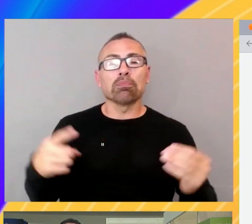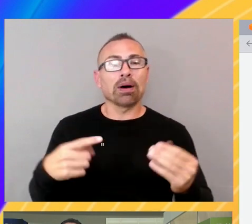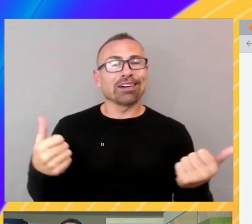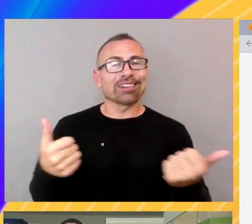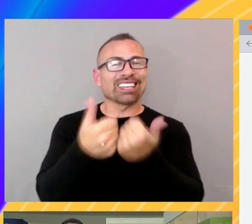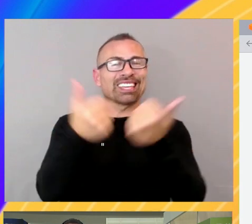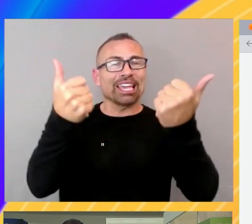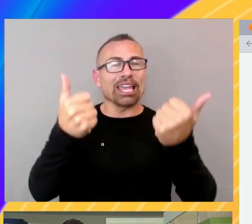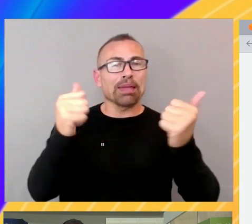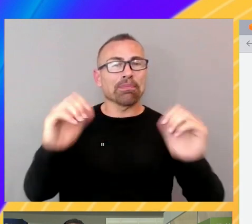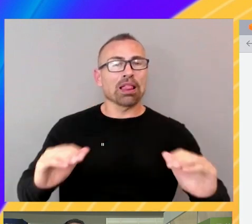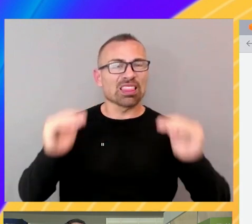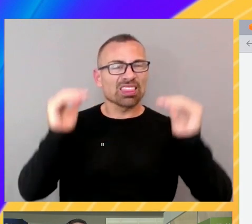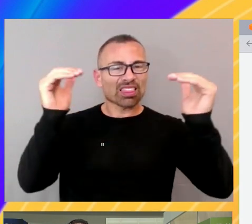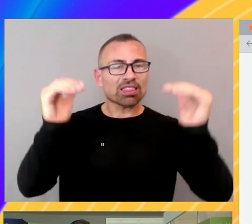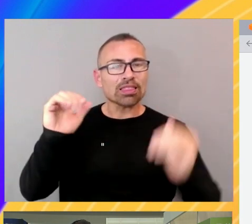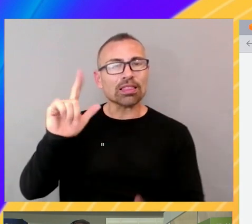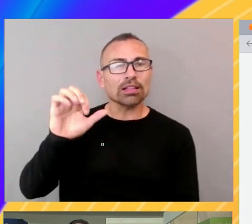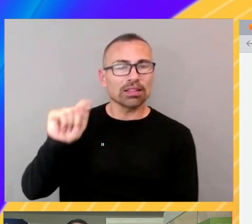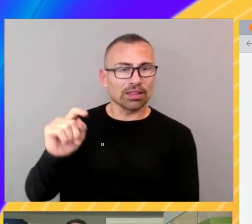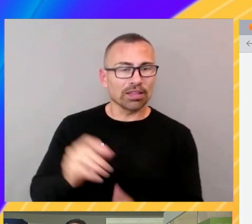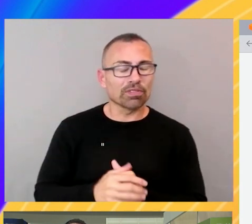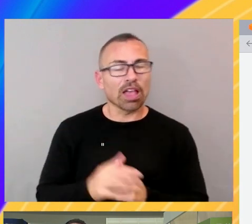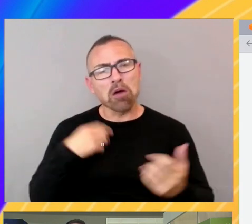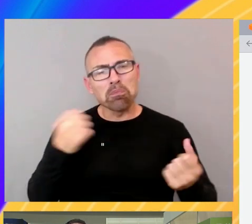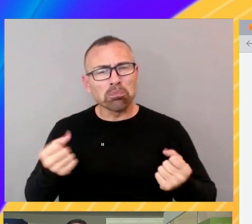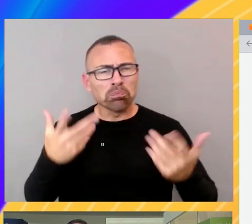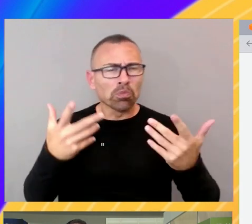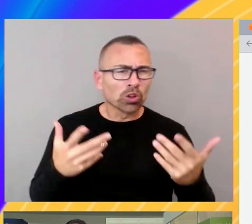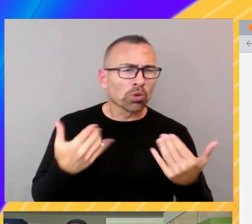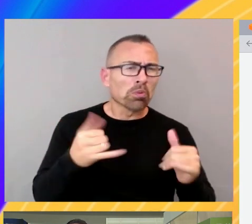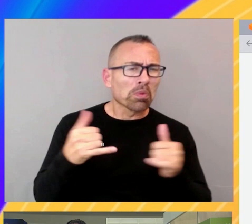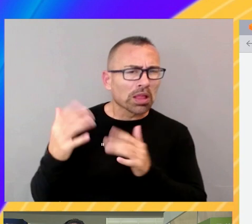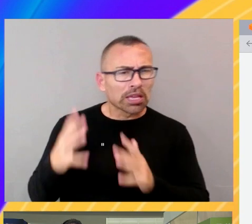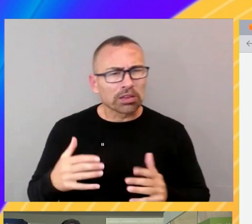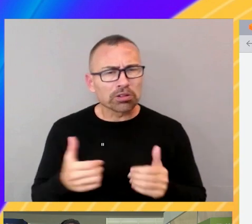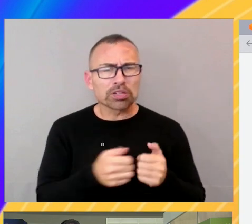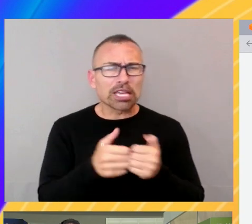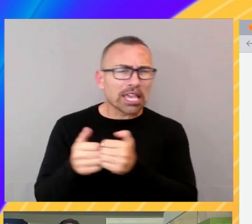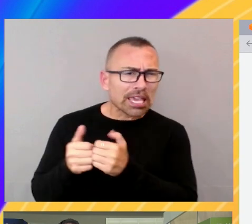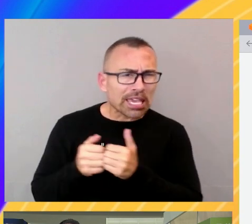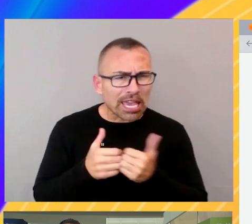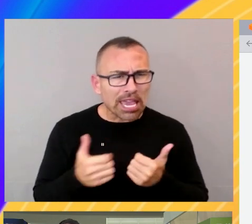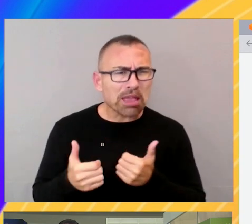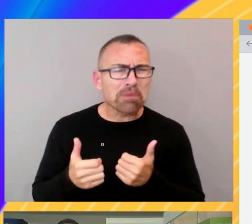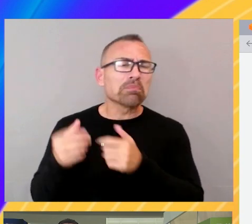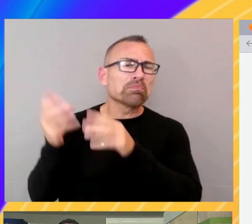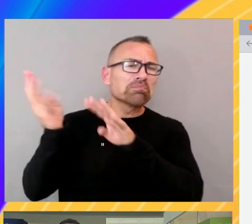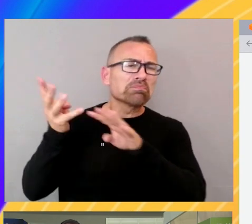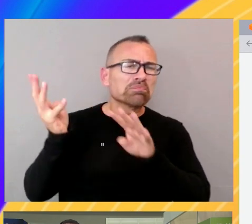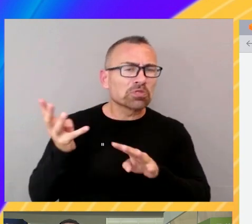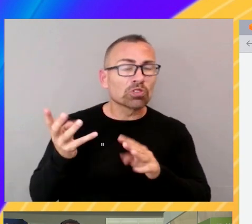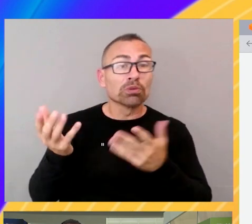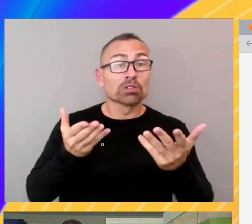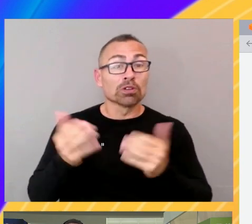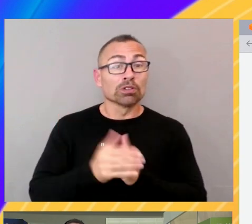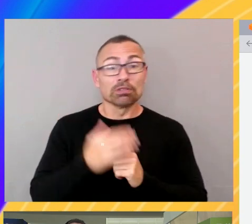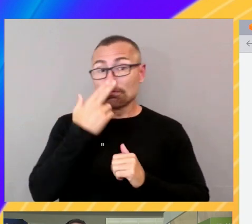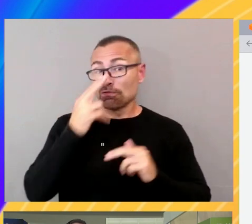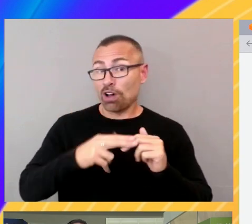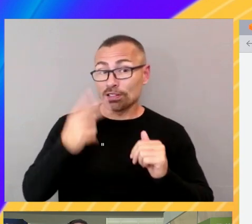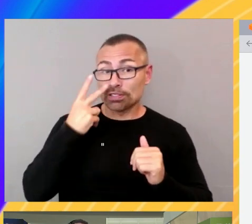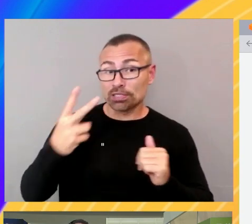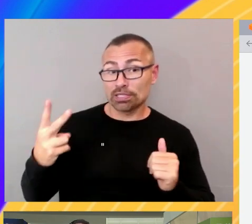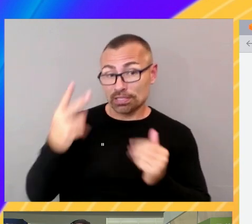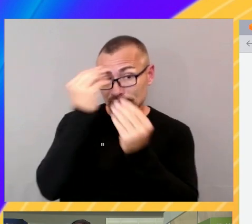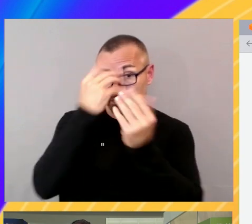have multiplayer gaming and streaming type services. Really fun to be able to see the data that you collect from the game